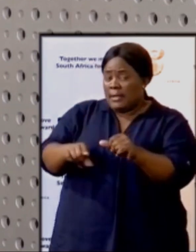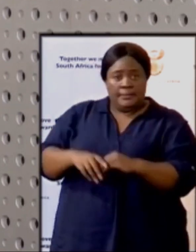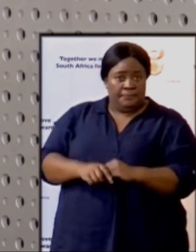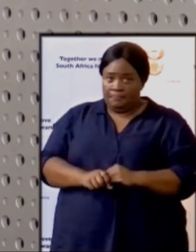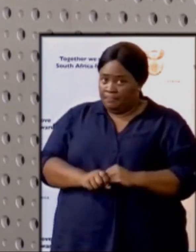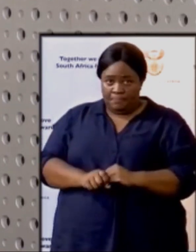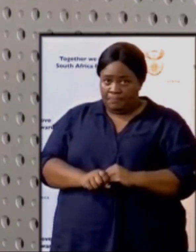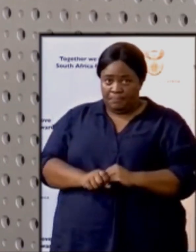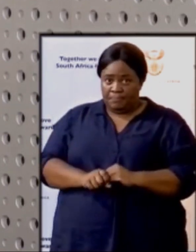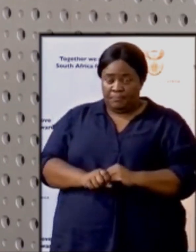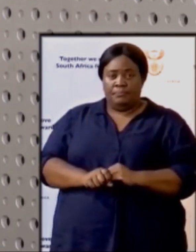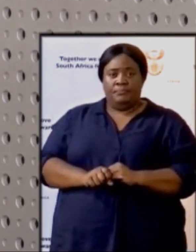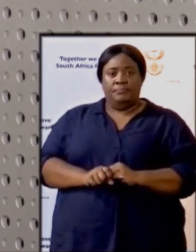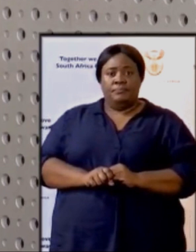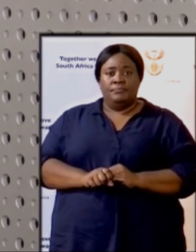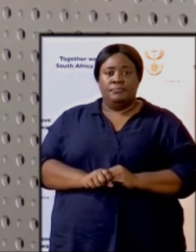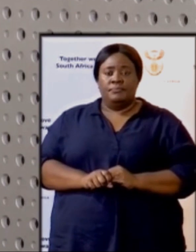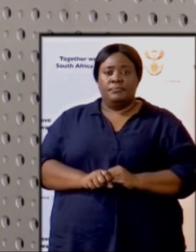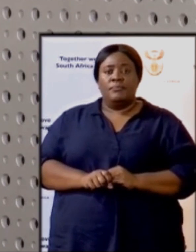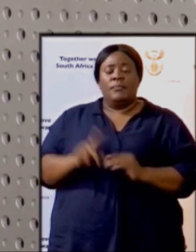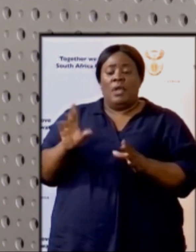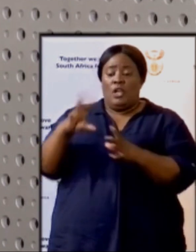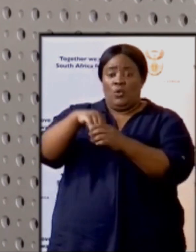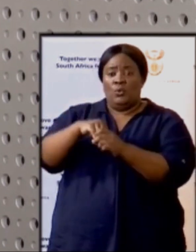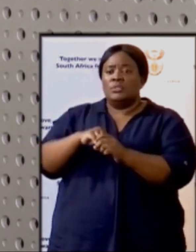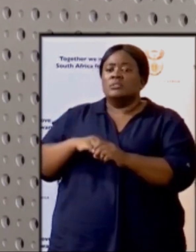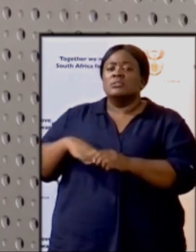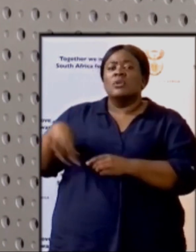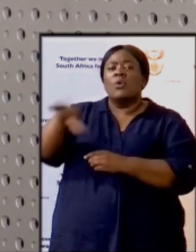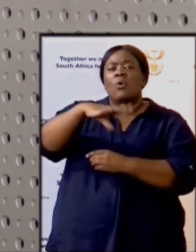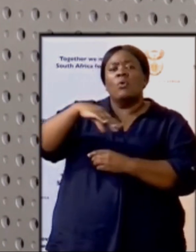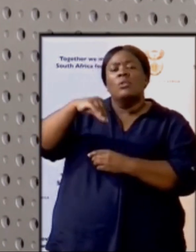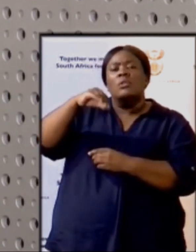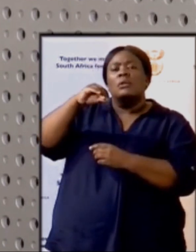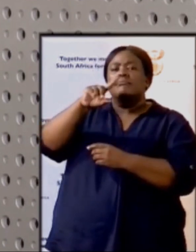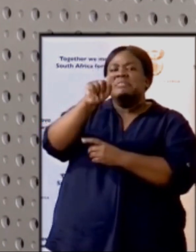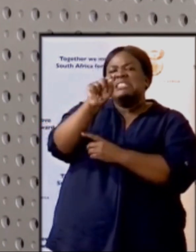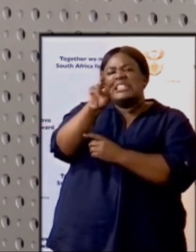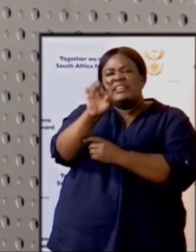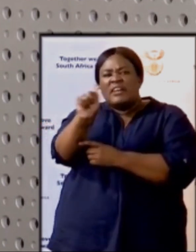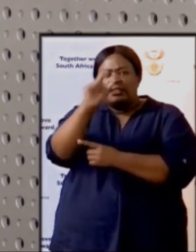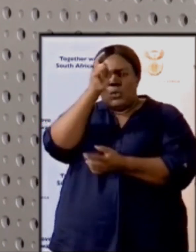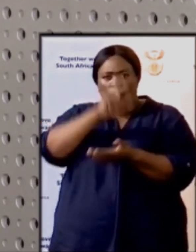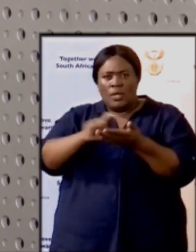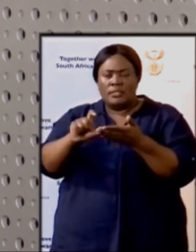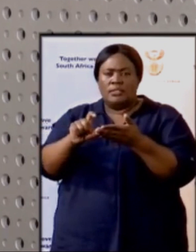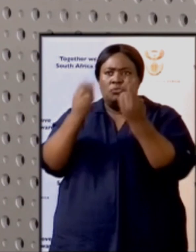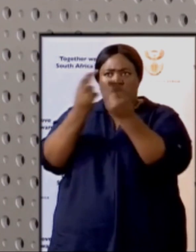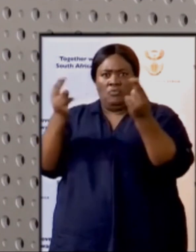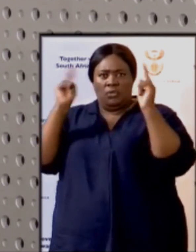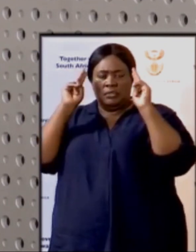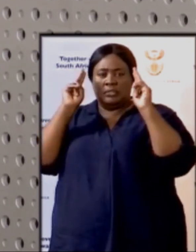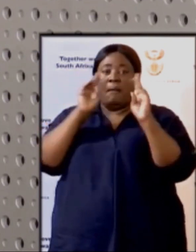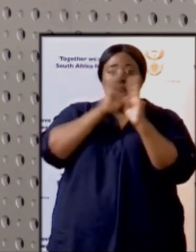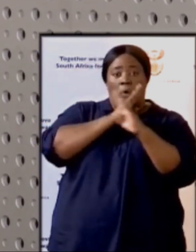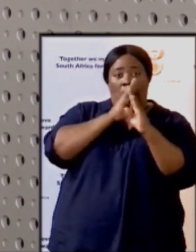post-school education and training sector, including all universities and TVET colleges, both public and